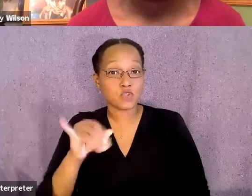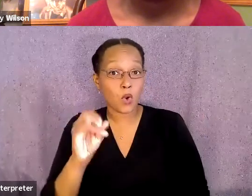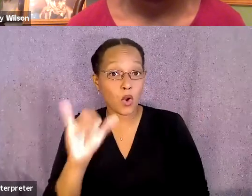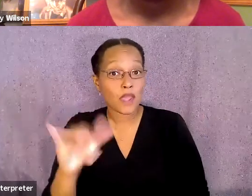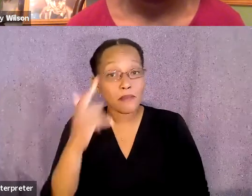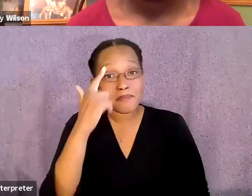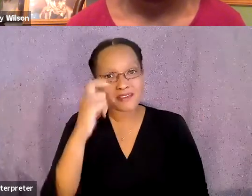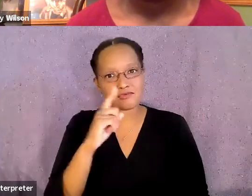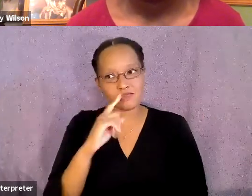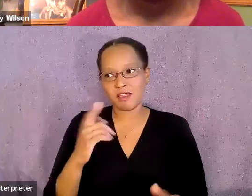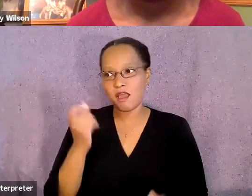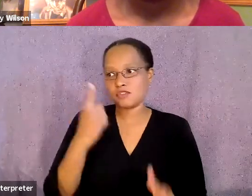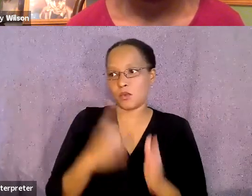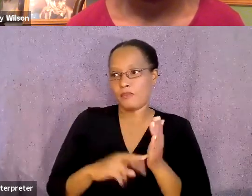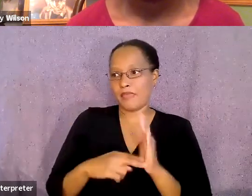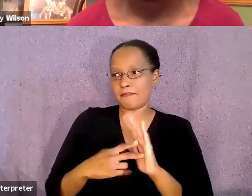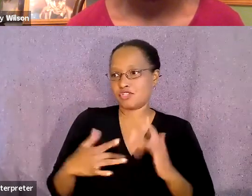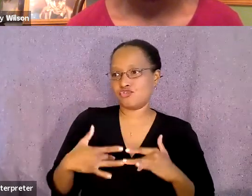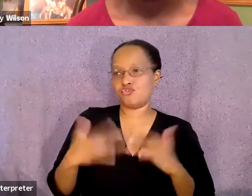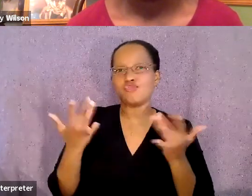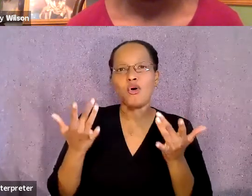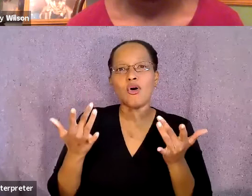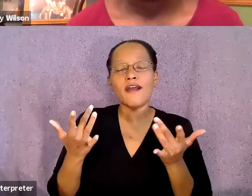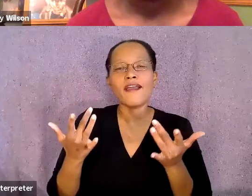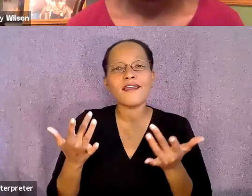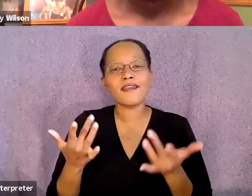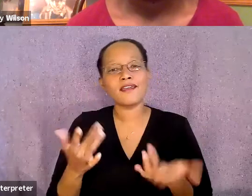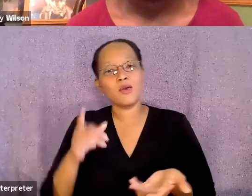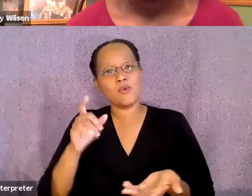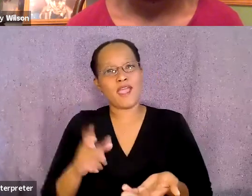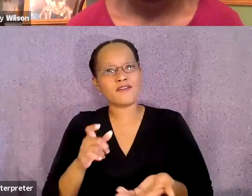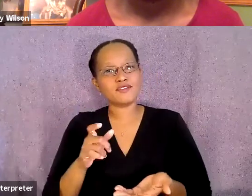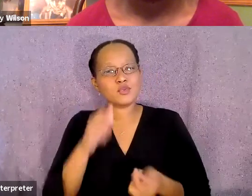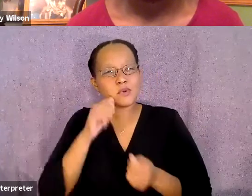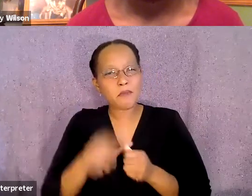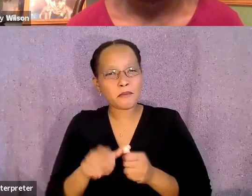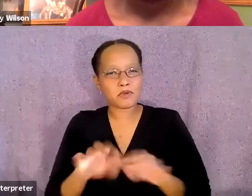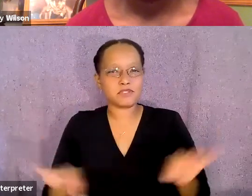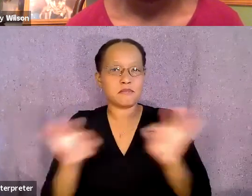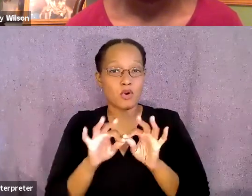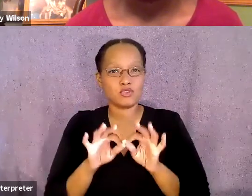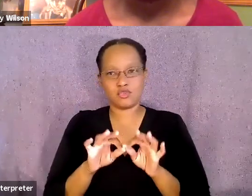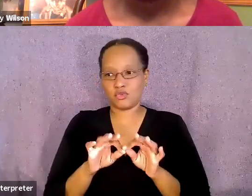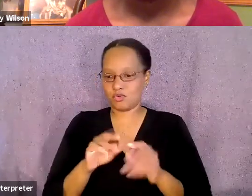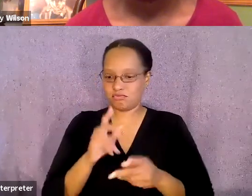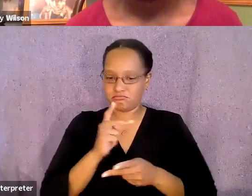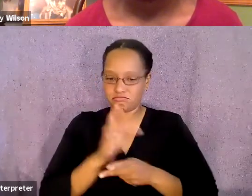means is not just a feeling, but also in some ways of movement to sustain oneself in all of